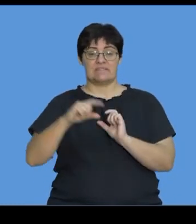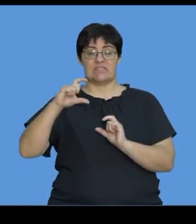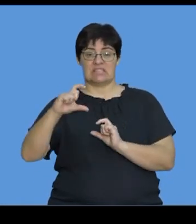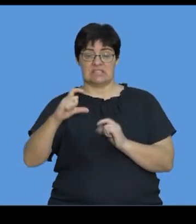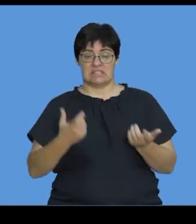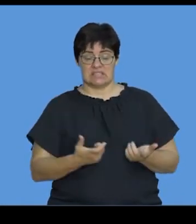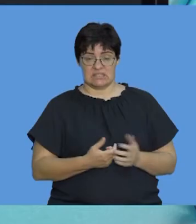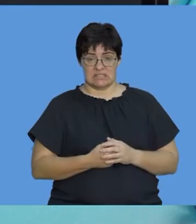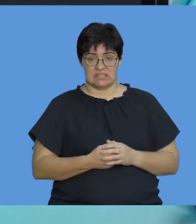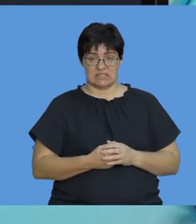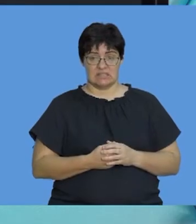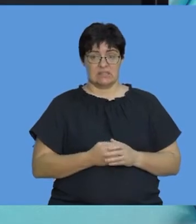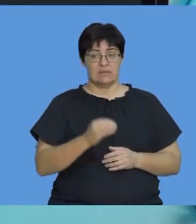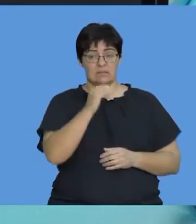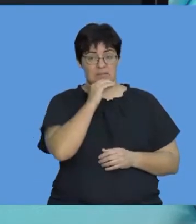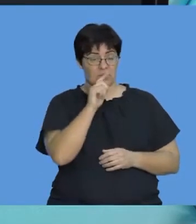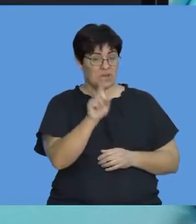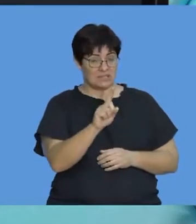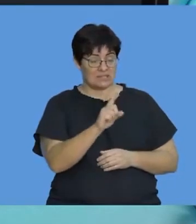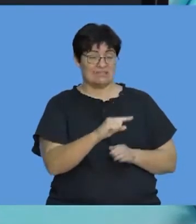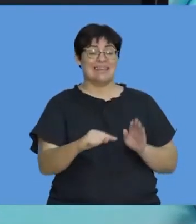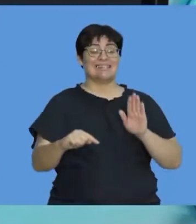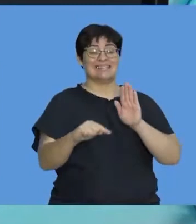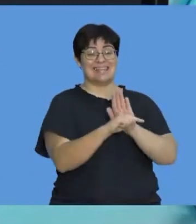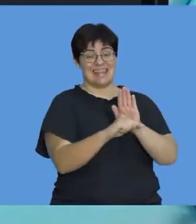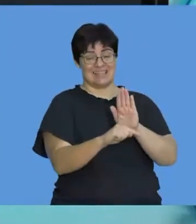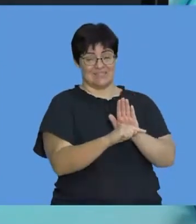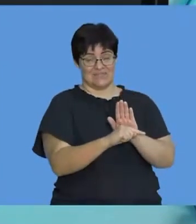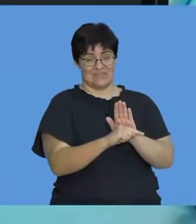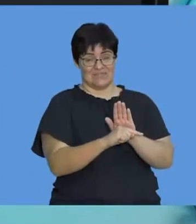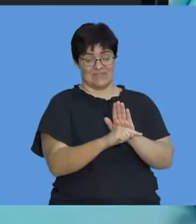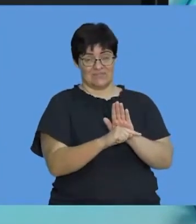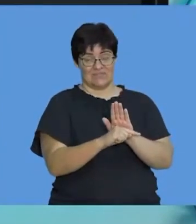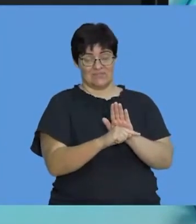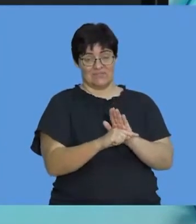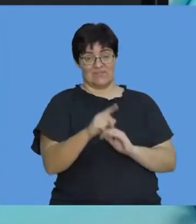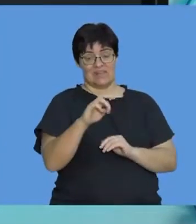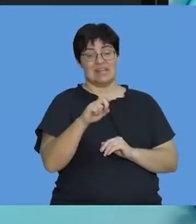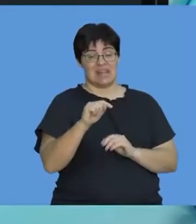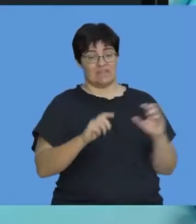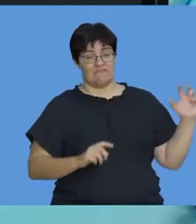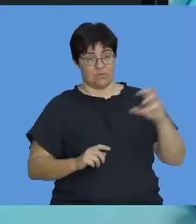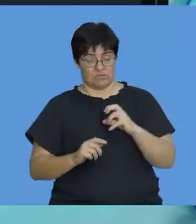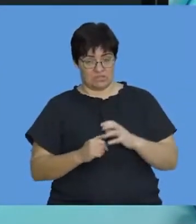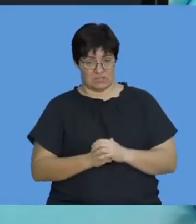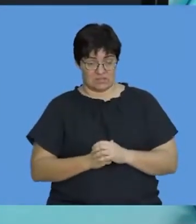bracket. That's going to mean that I'm going to get a negative net force.